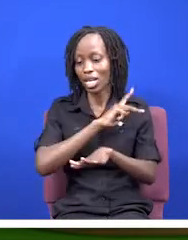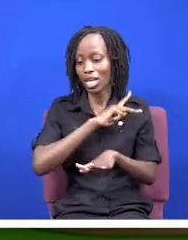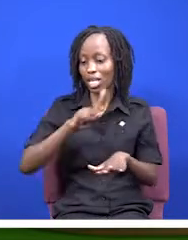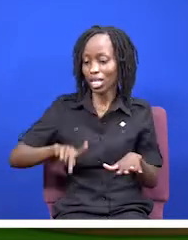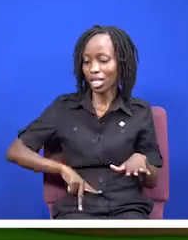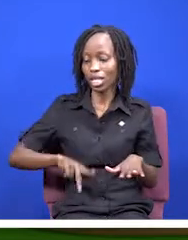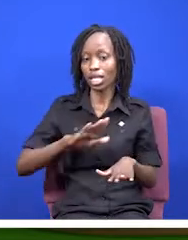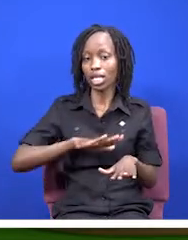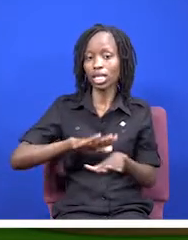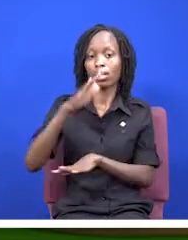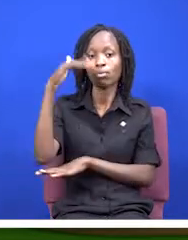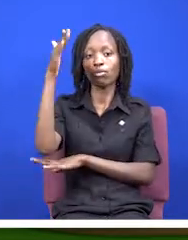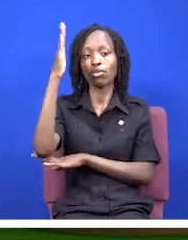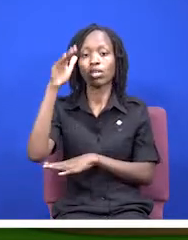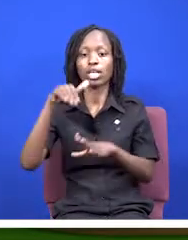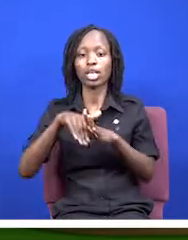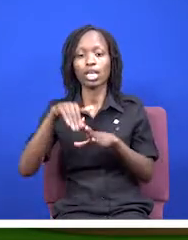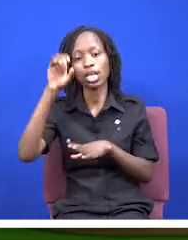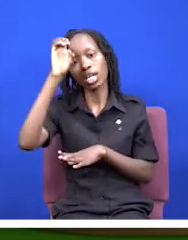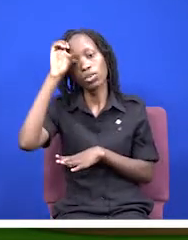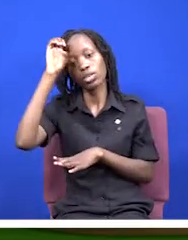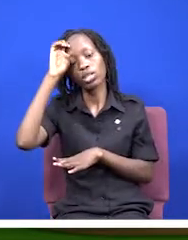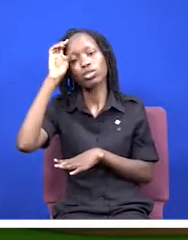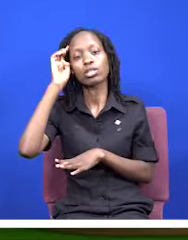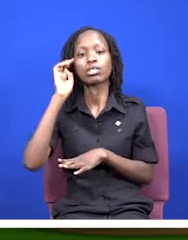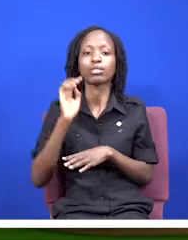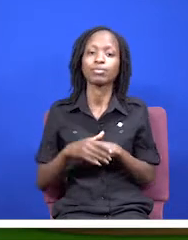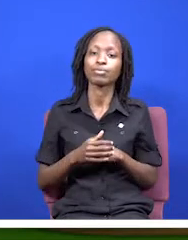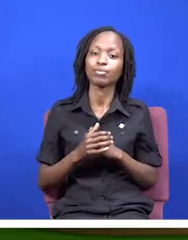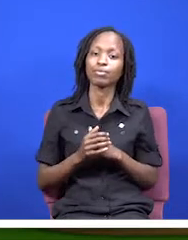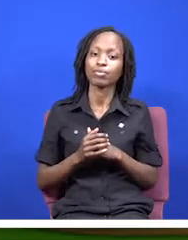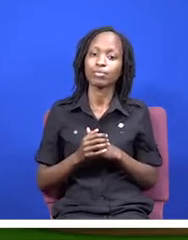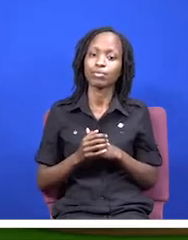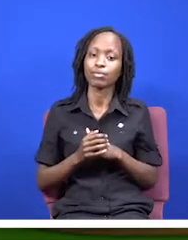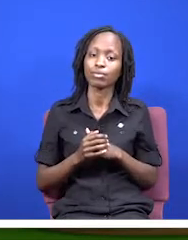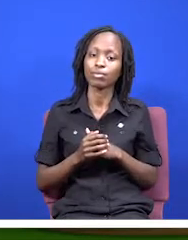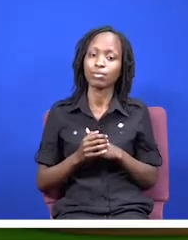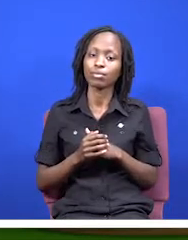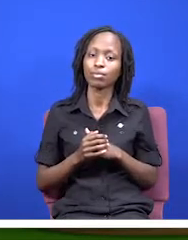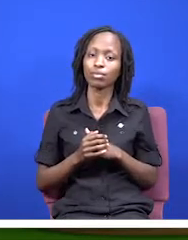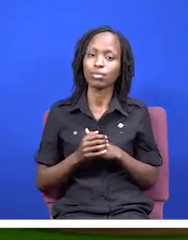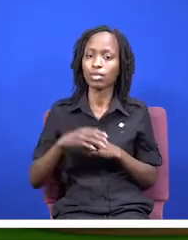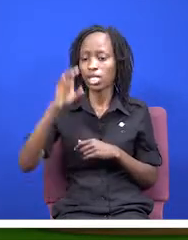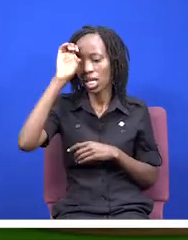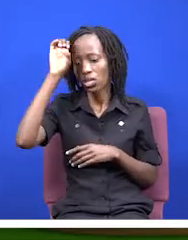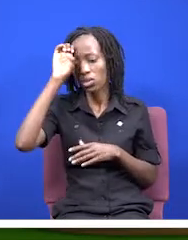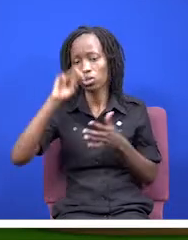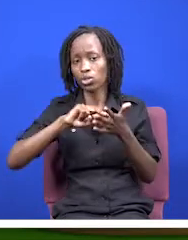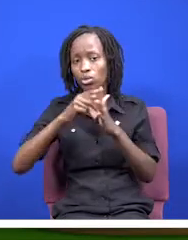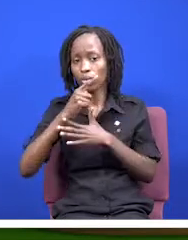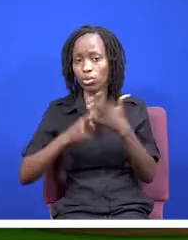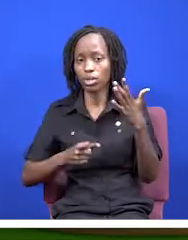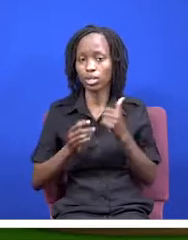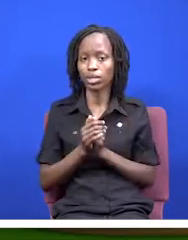Establishing the kingdom of God in education. Yes, that's right. What is